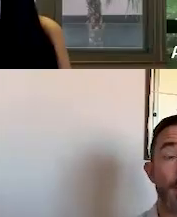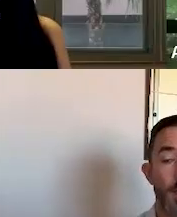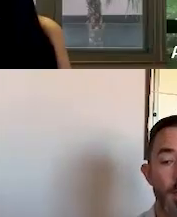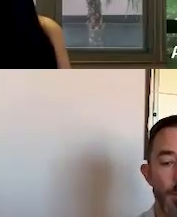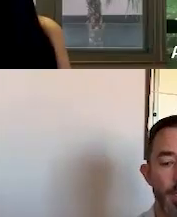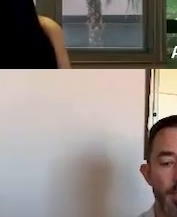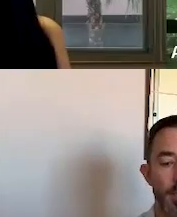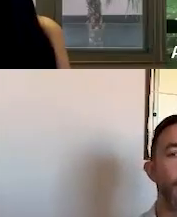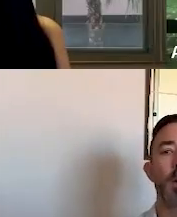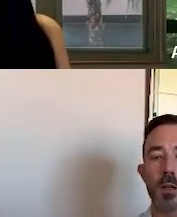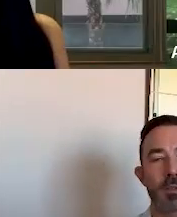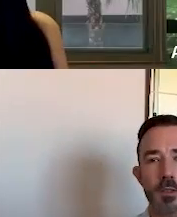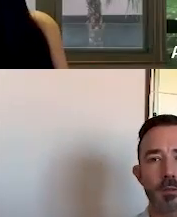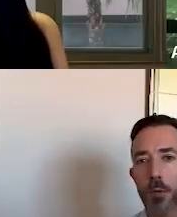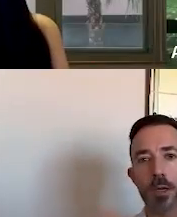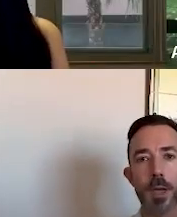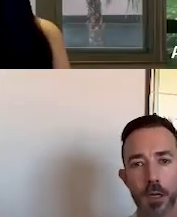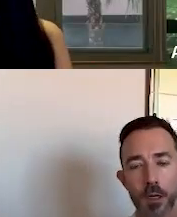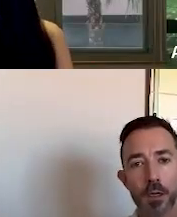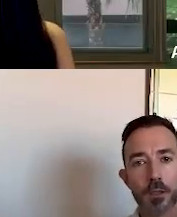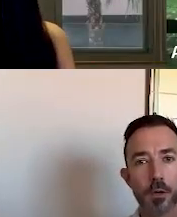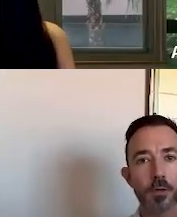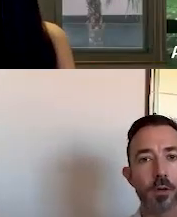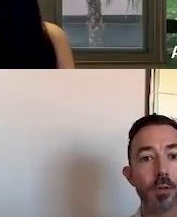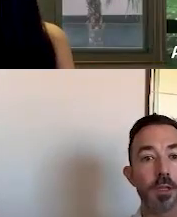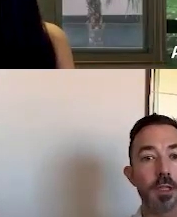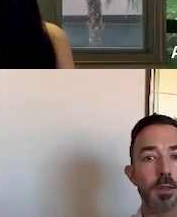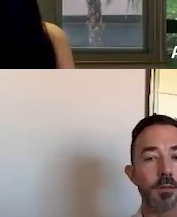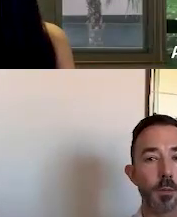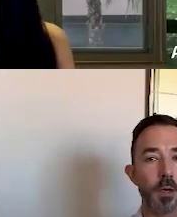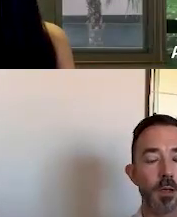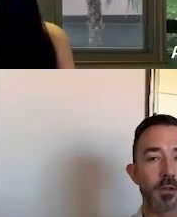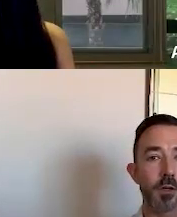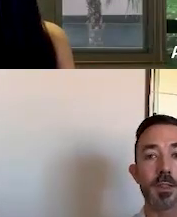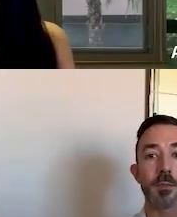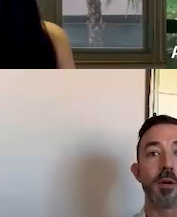important. But if they don't want to come see you, they won't get better. So there really, I